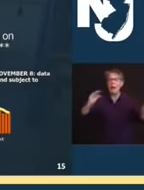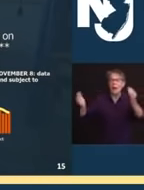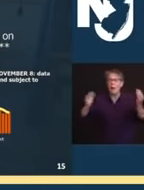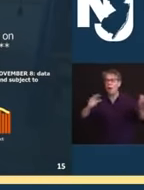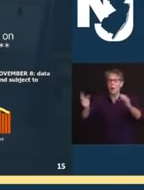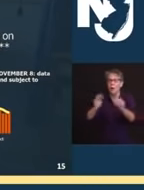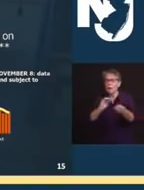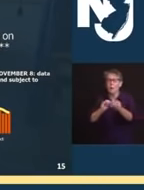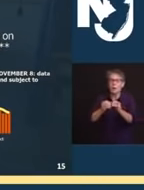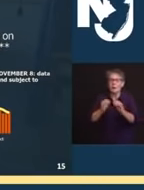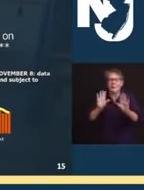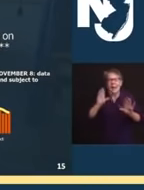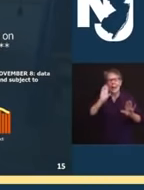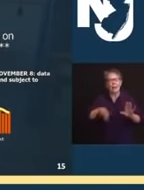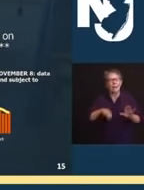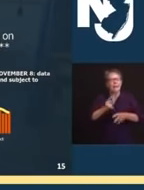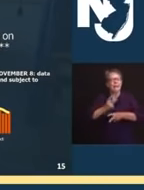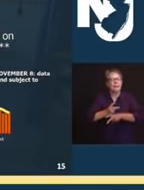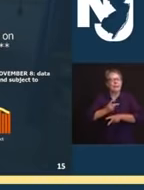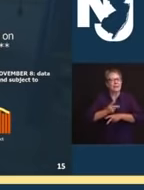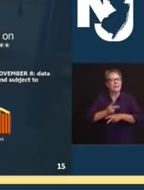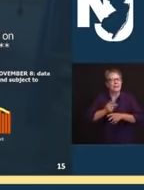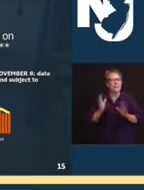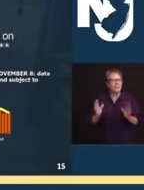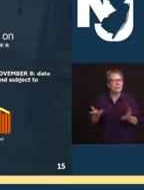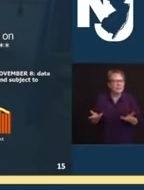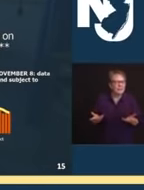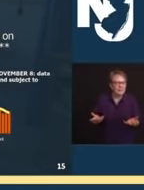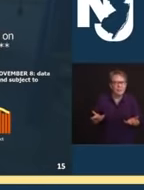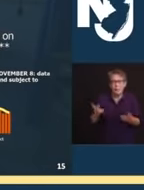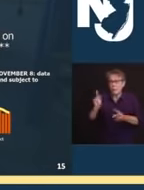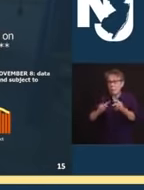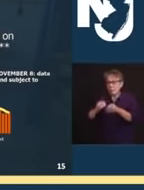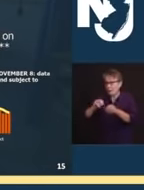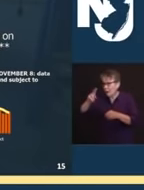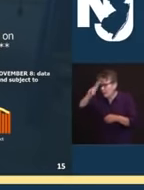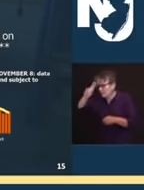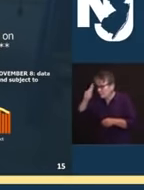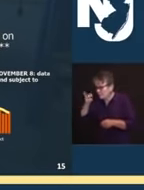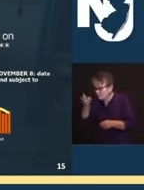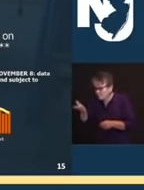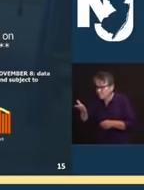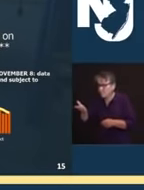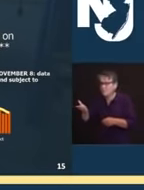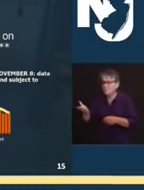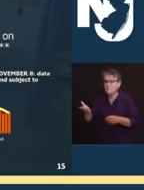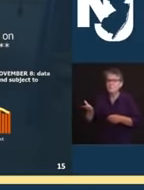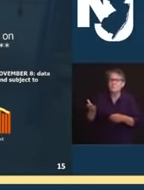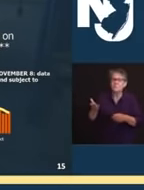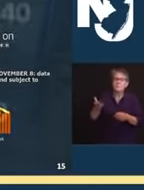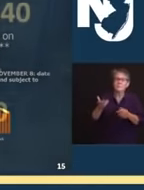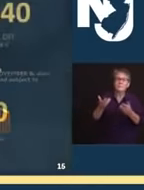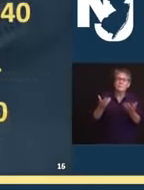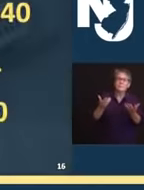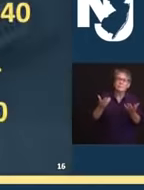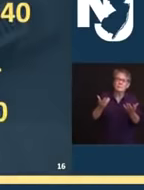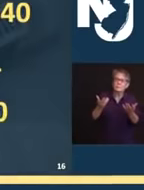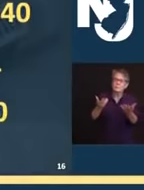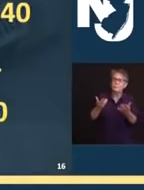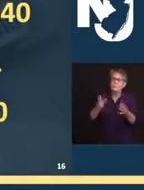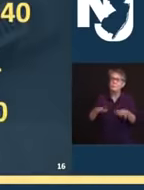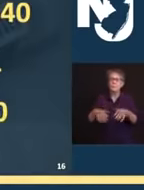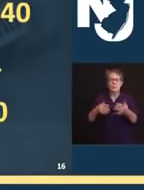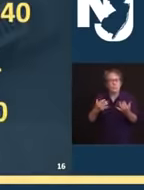hospitals yesterday, and those are being investigated and not yet confirmed. However, today we are, with the heaviest of heart, reporting an